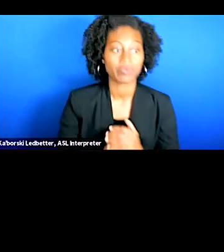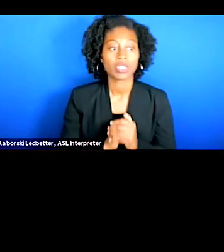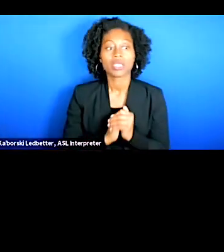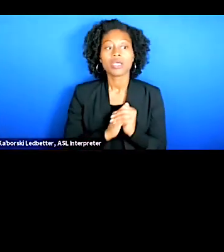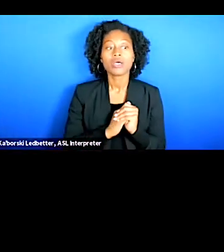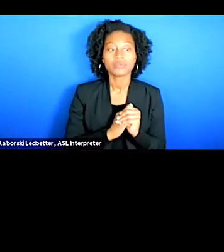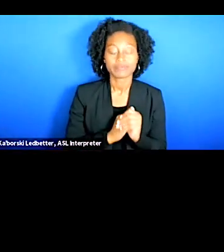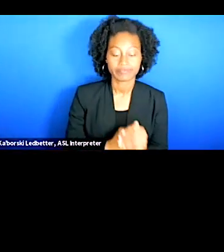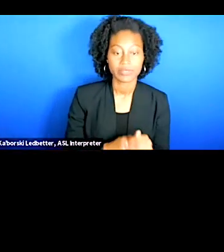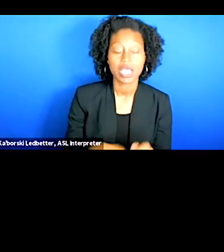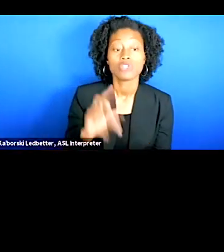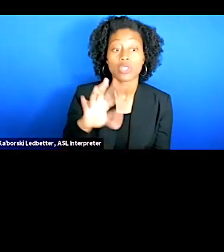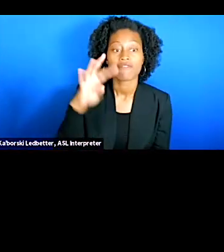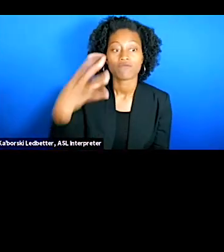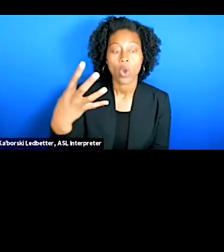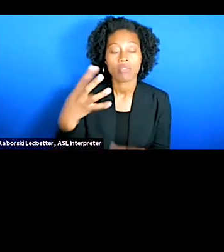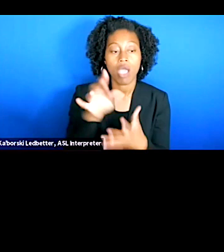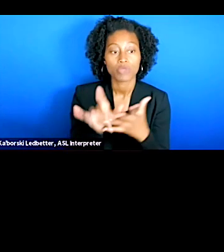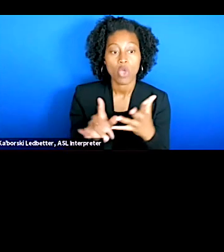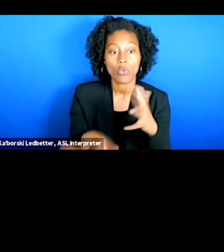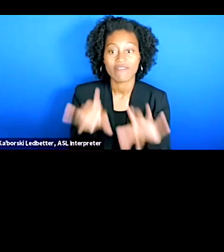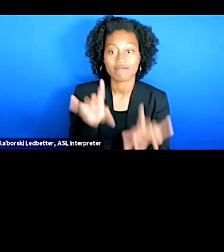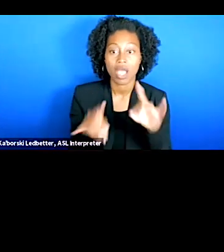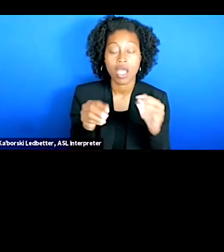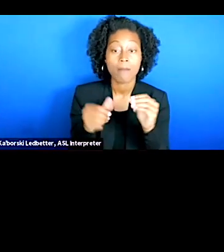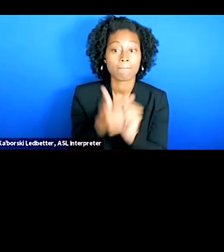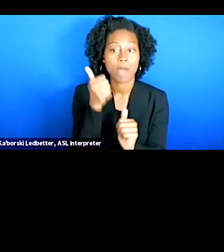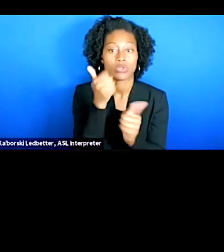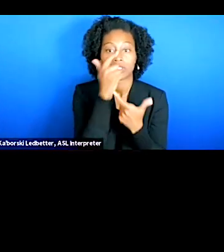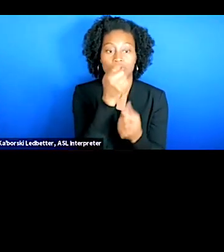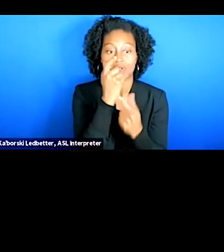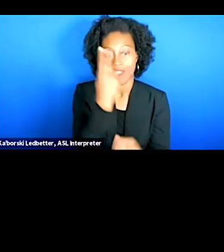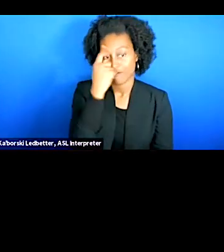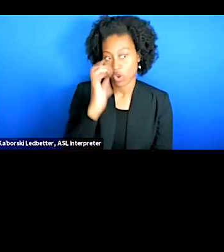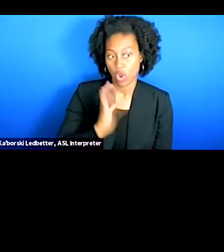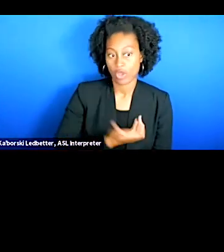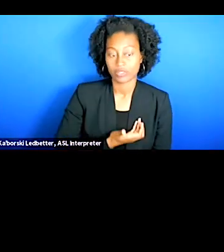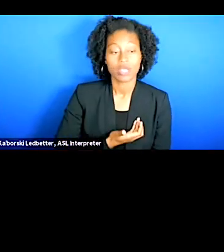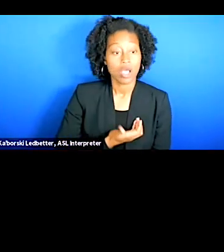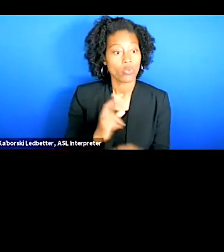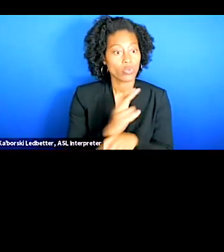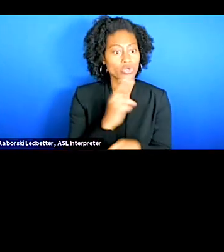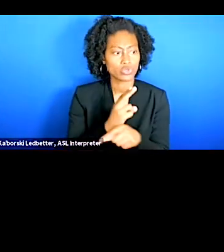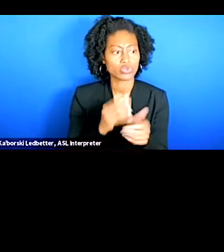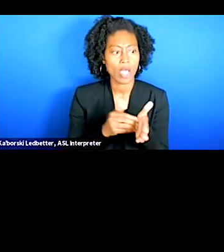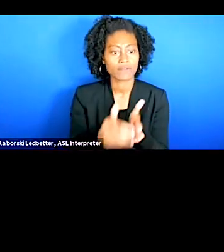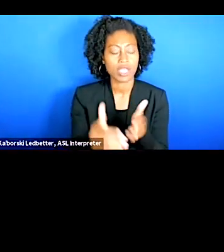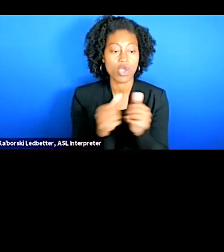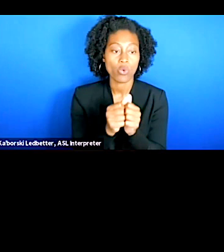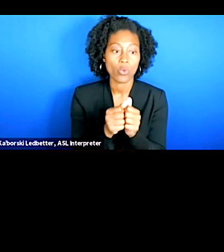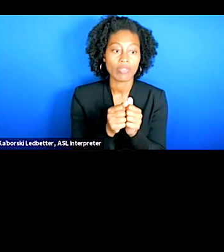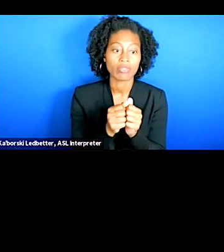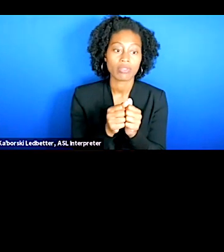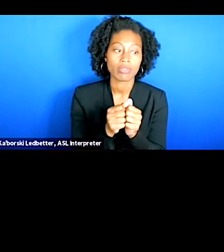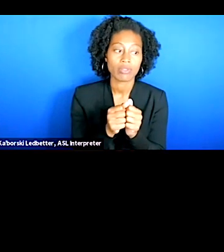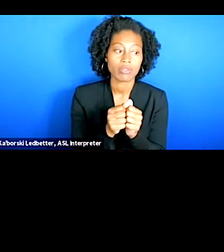option is what we find most interesting for our work. And what we use a lot when we're looking